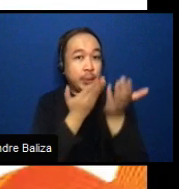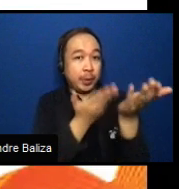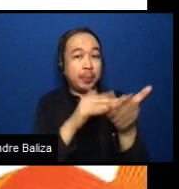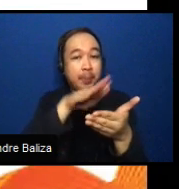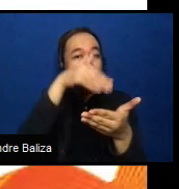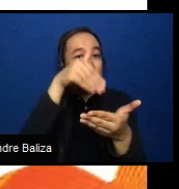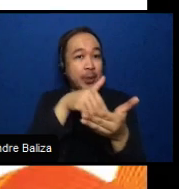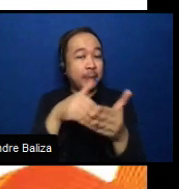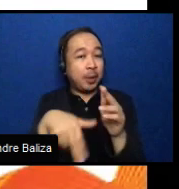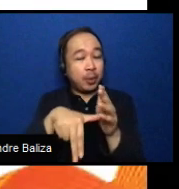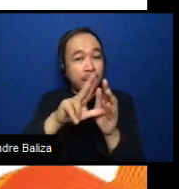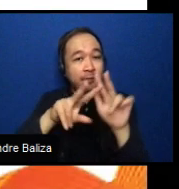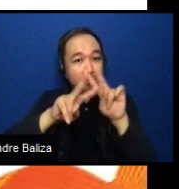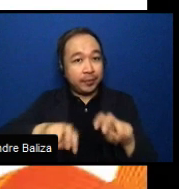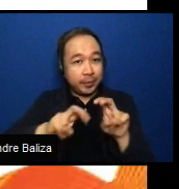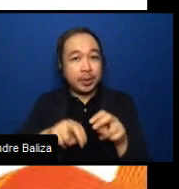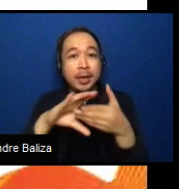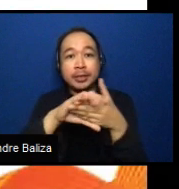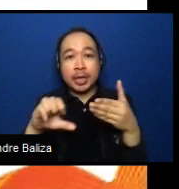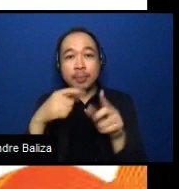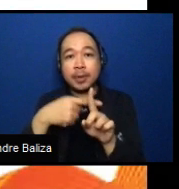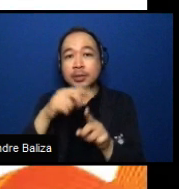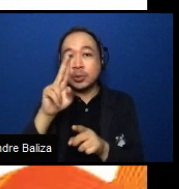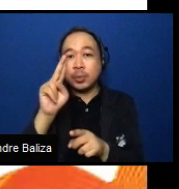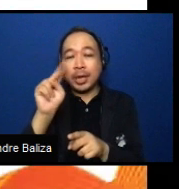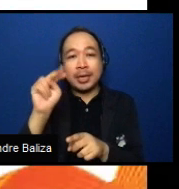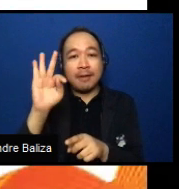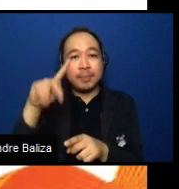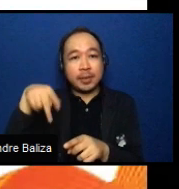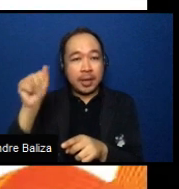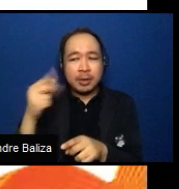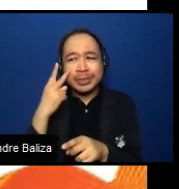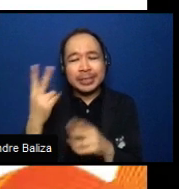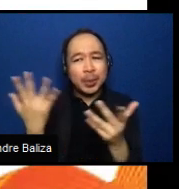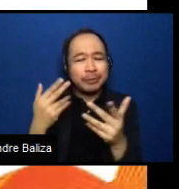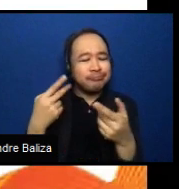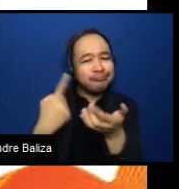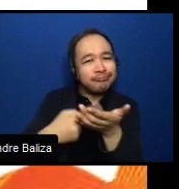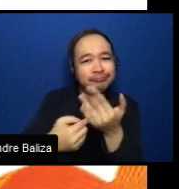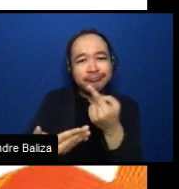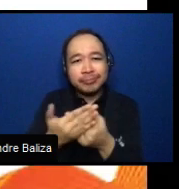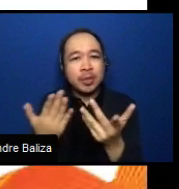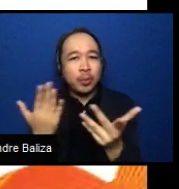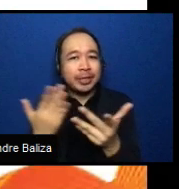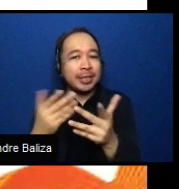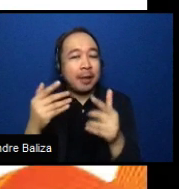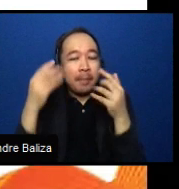and UNFPA revised the framework further and mapped the priority actions of the Ministerial Declaration against the relevant